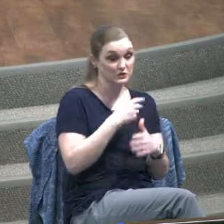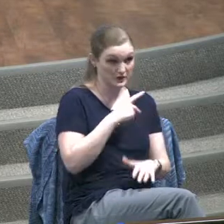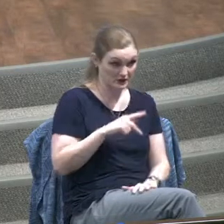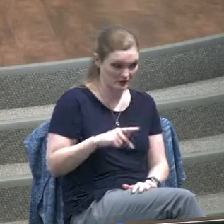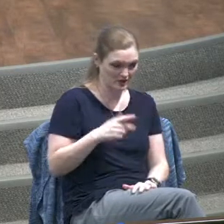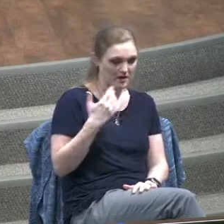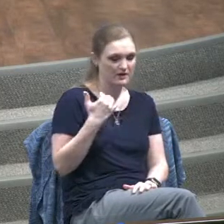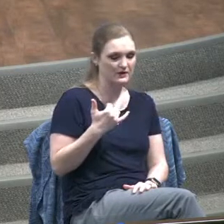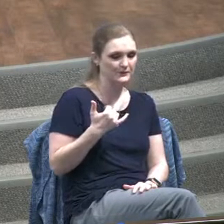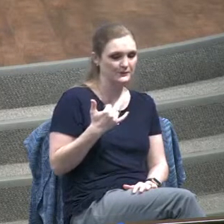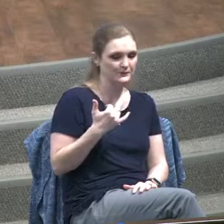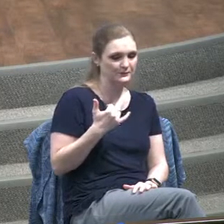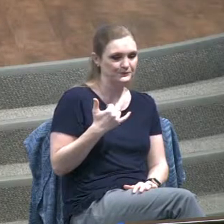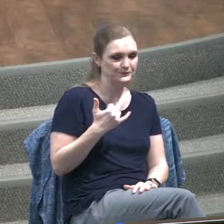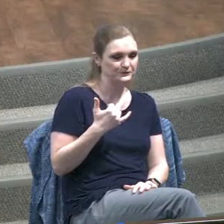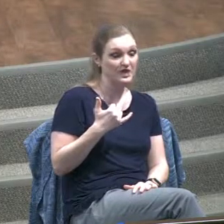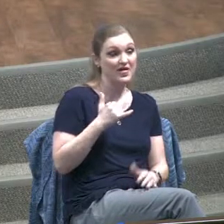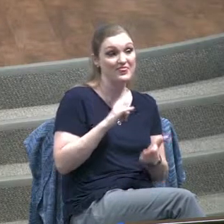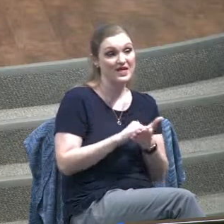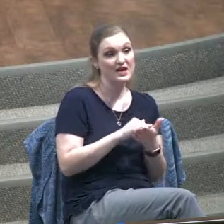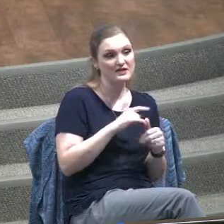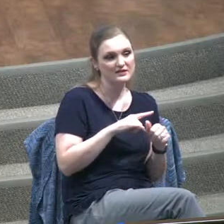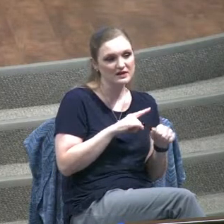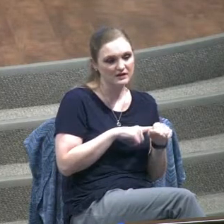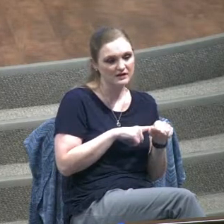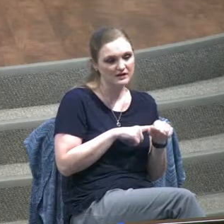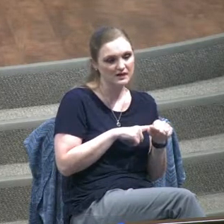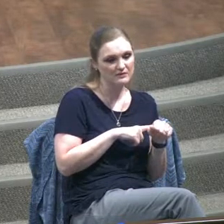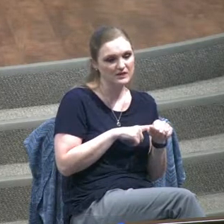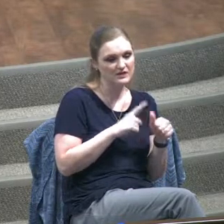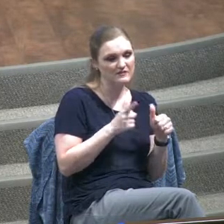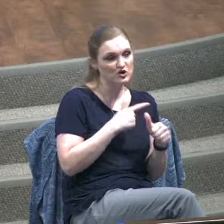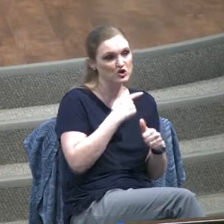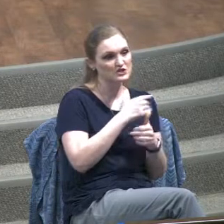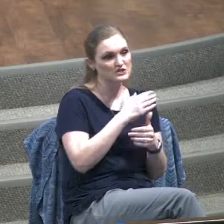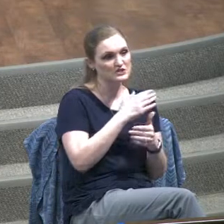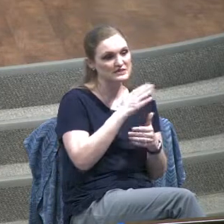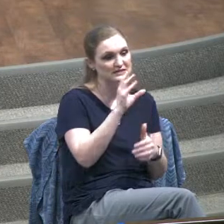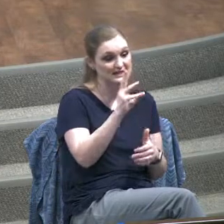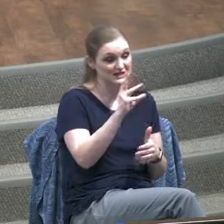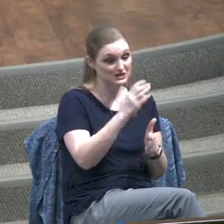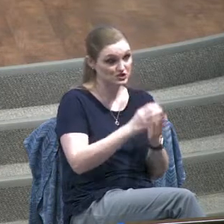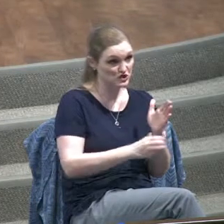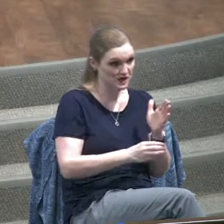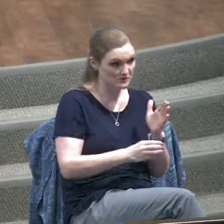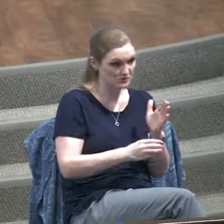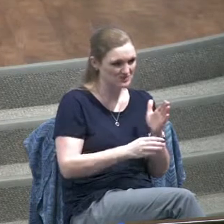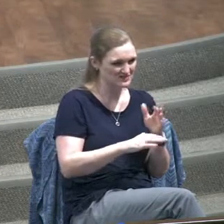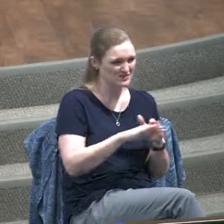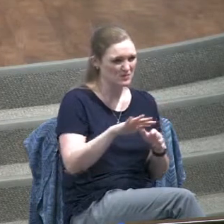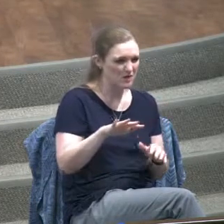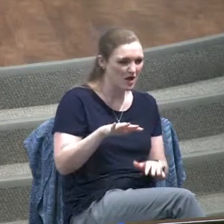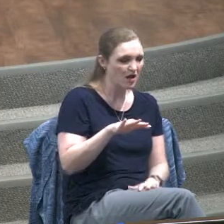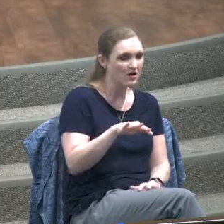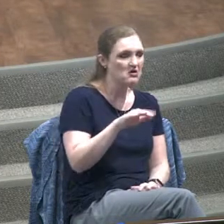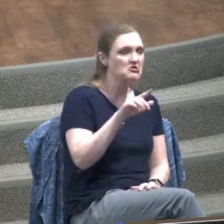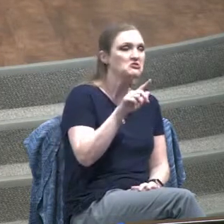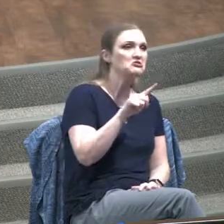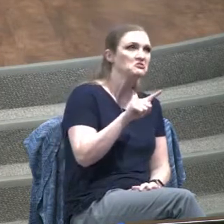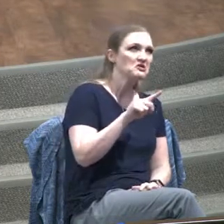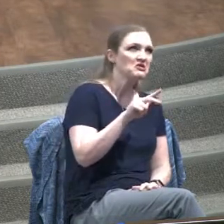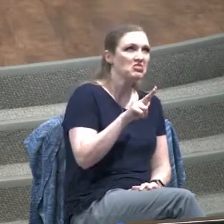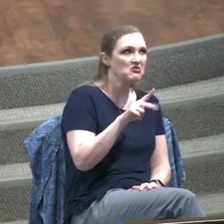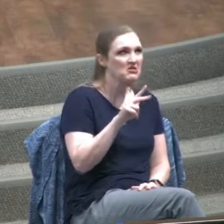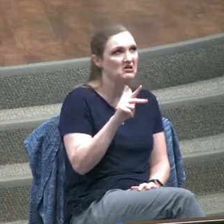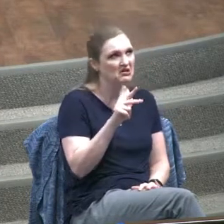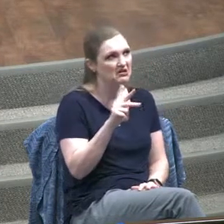Now, the period in the first 6 chapters of Ezra covers about 23 years or